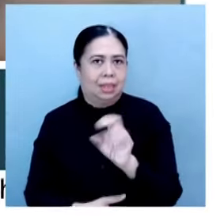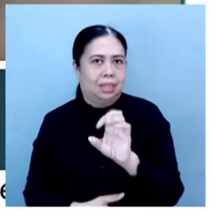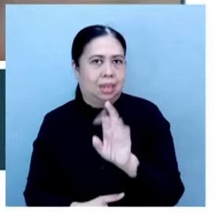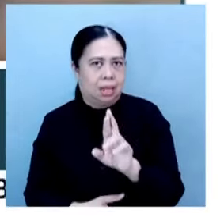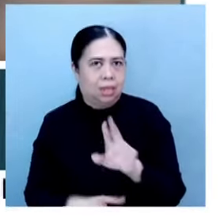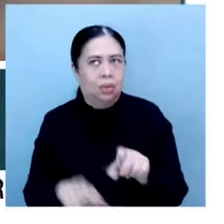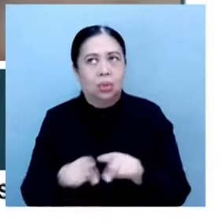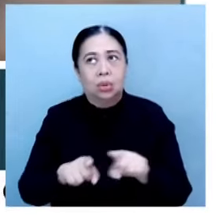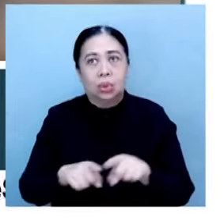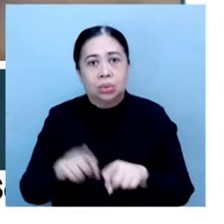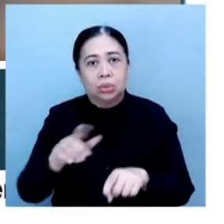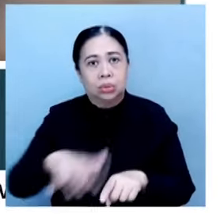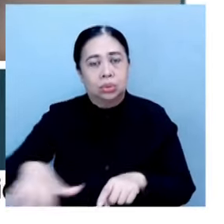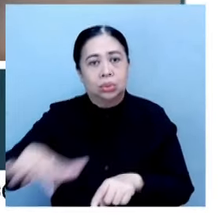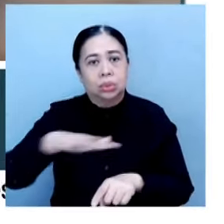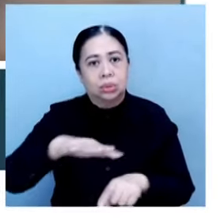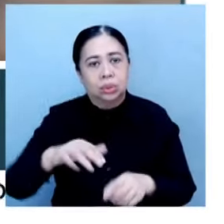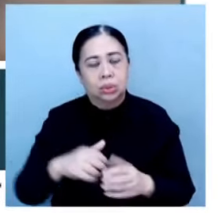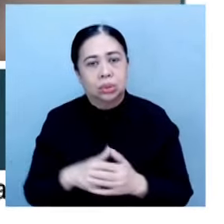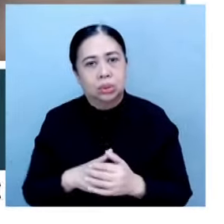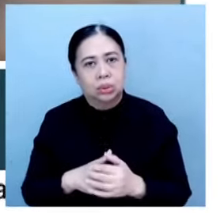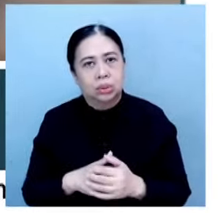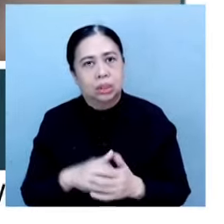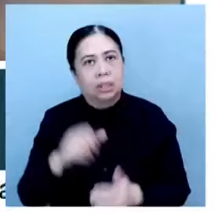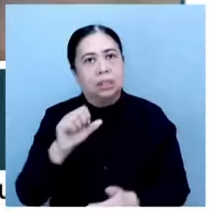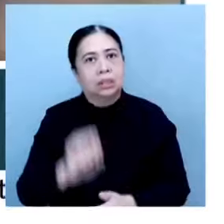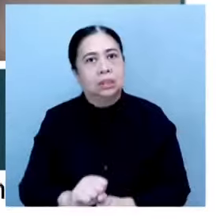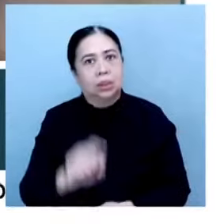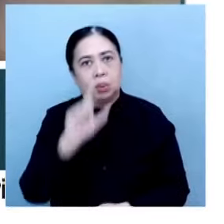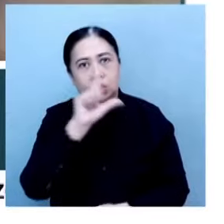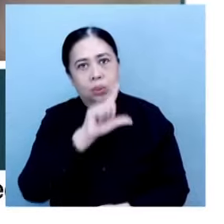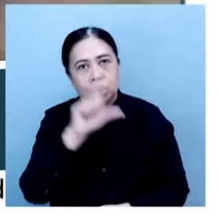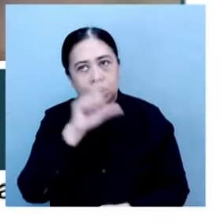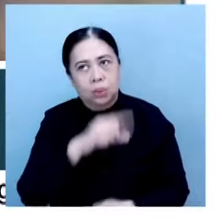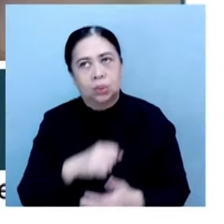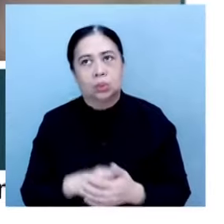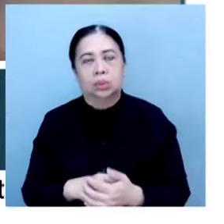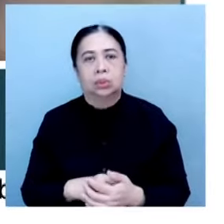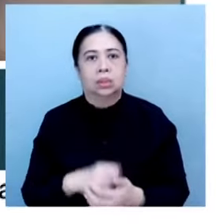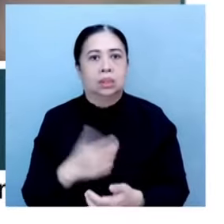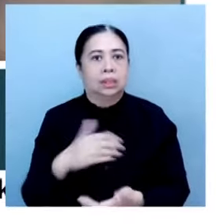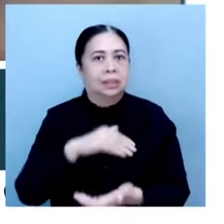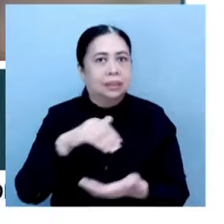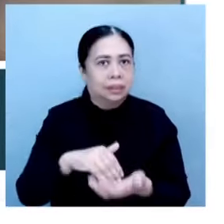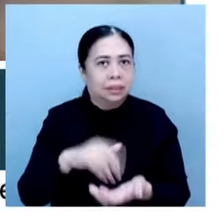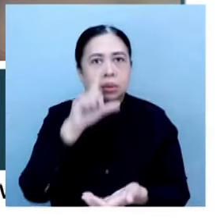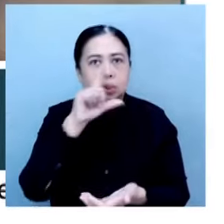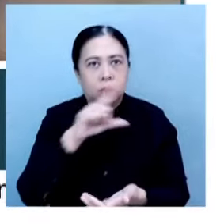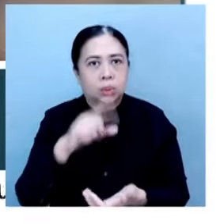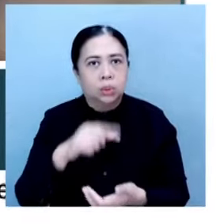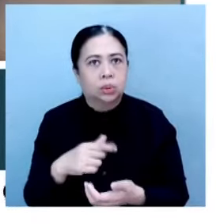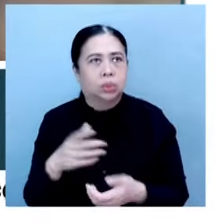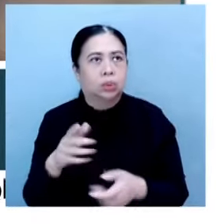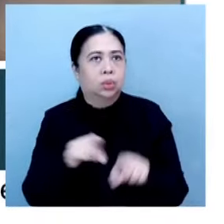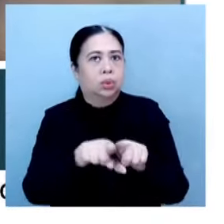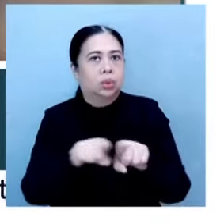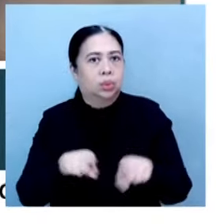to South Luzon and of course to Central Luzon and also